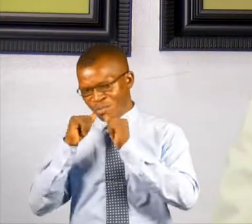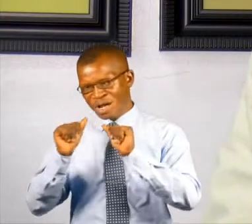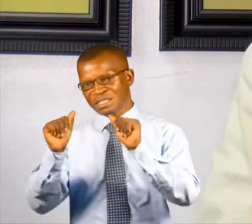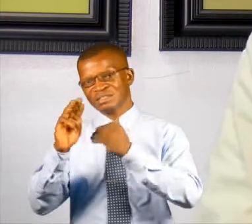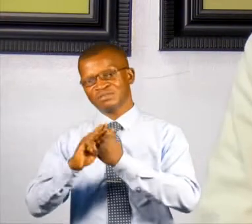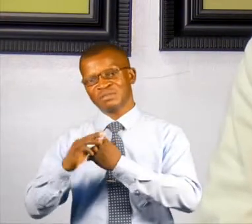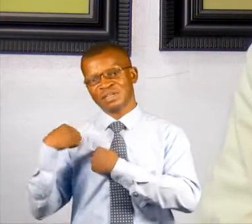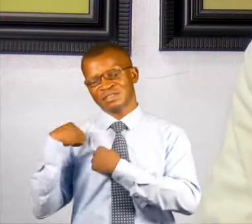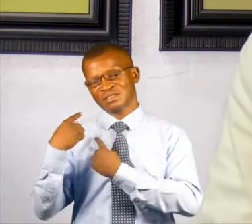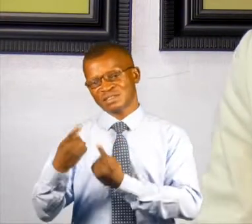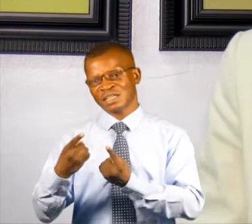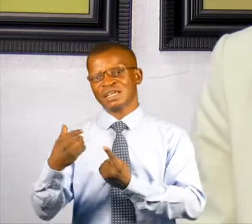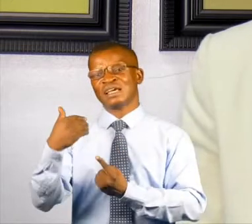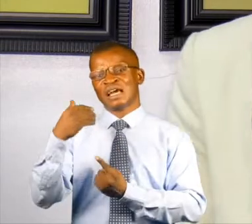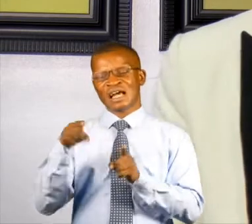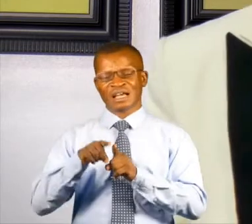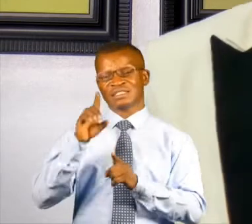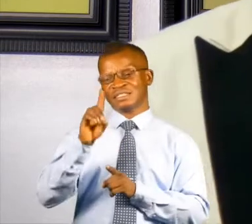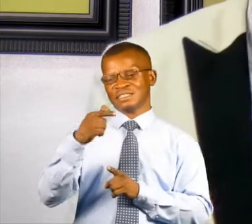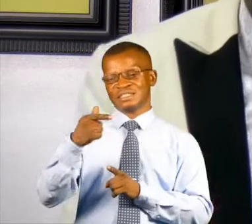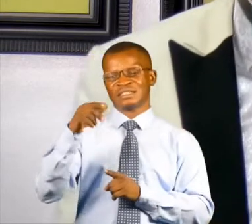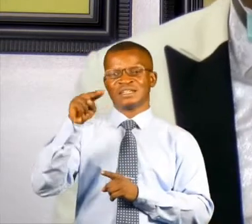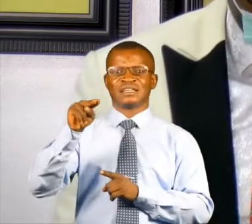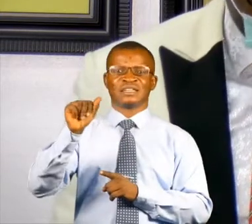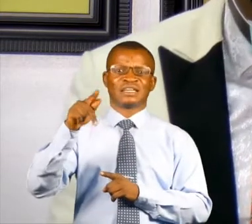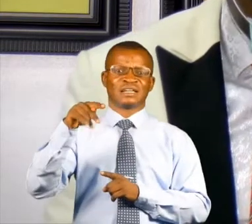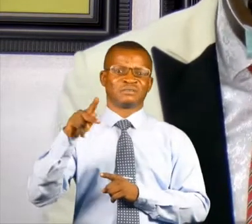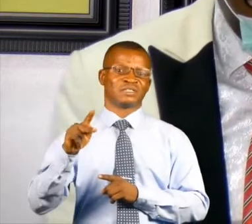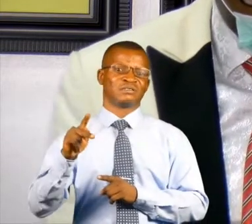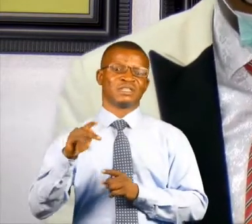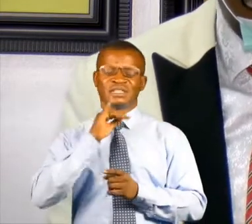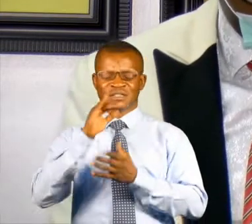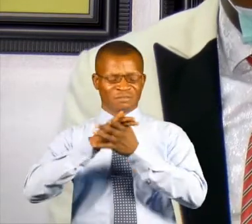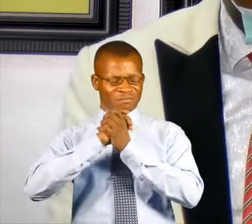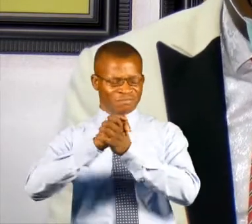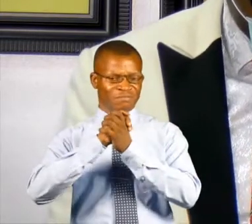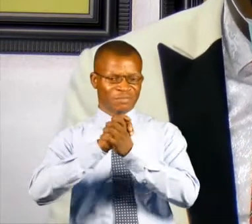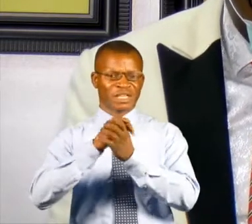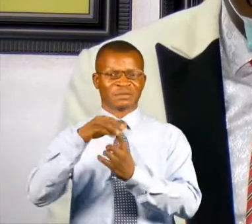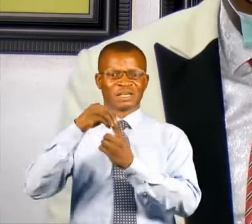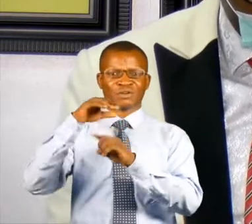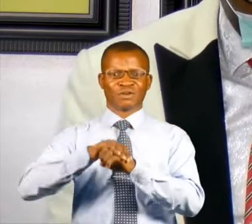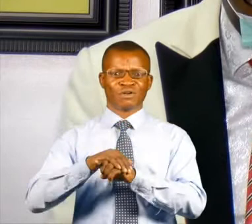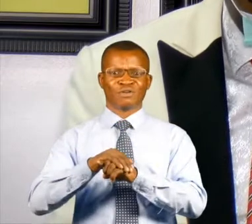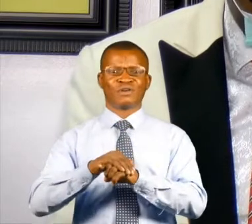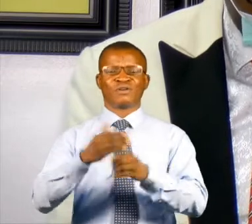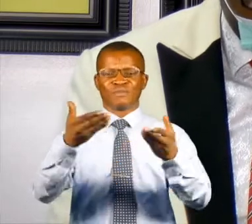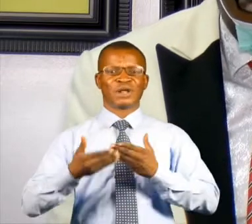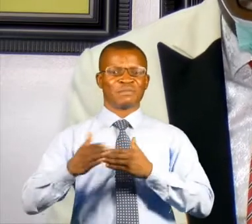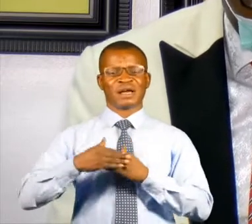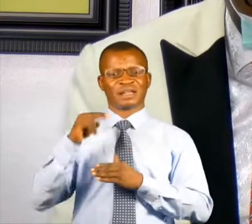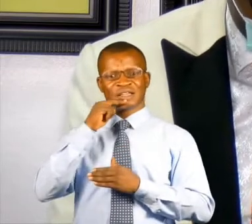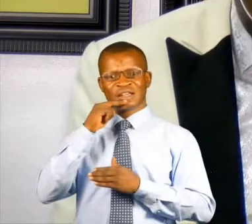achievements so far as DG NAPTIP is commendable, especially on the safe return